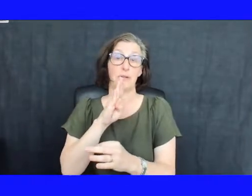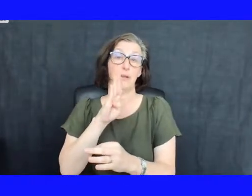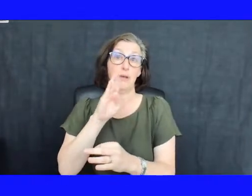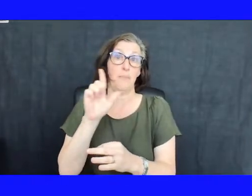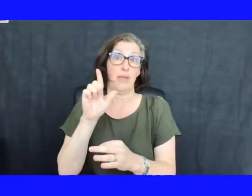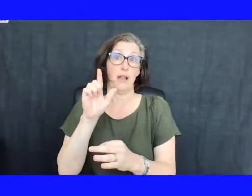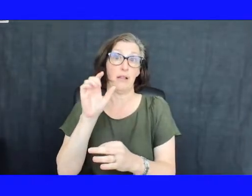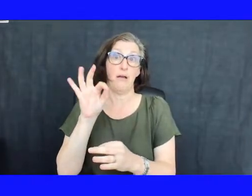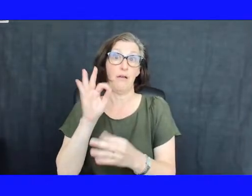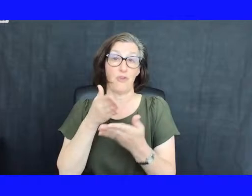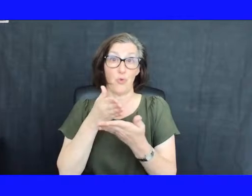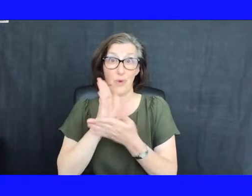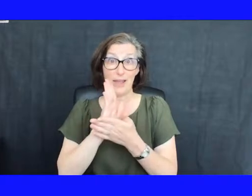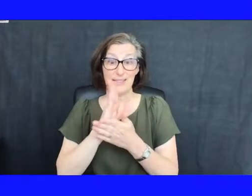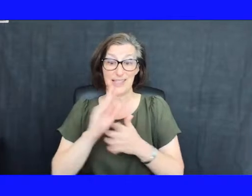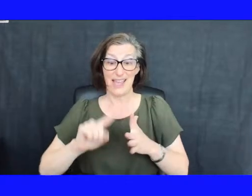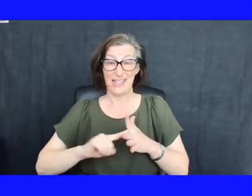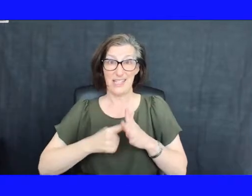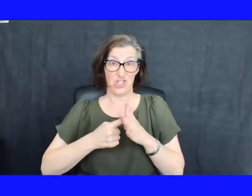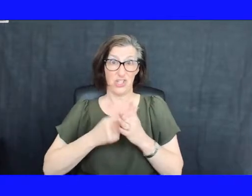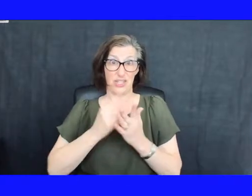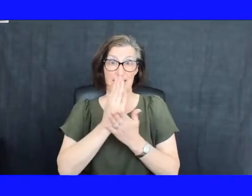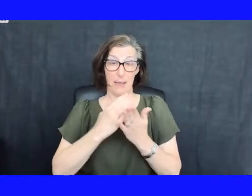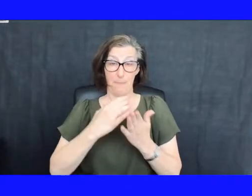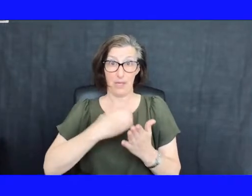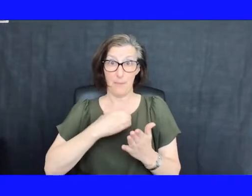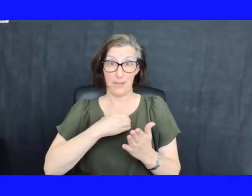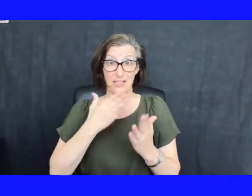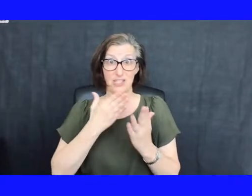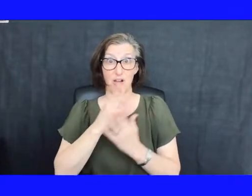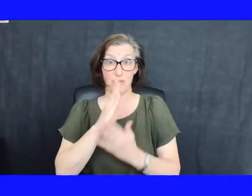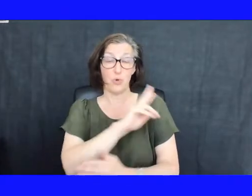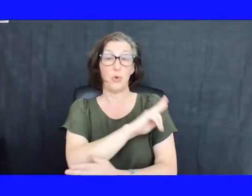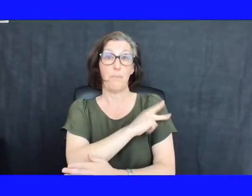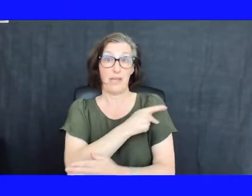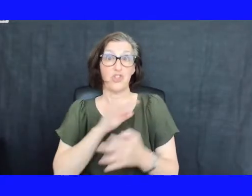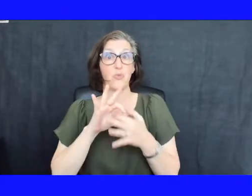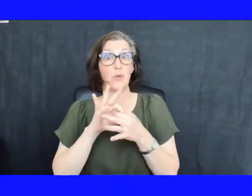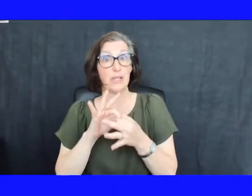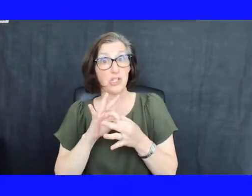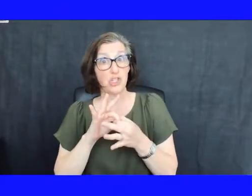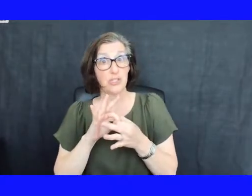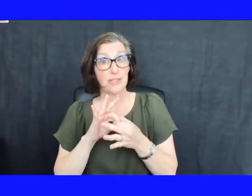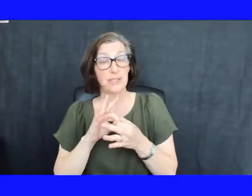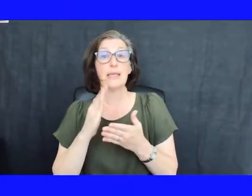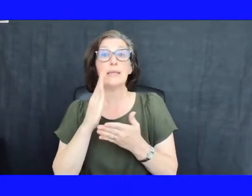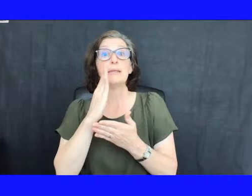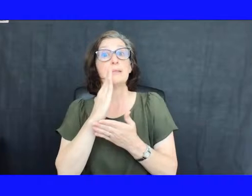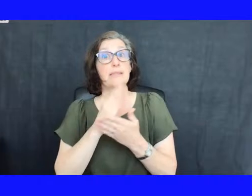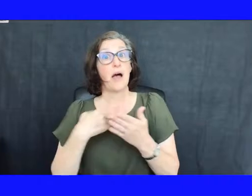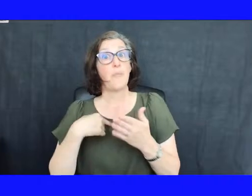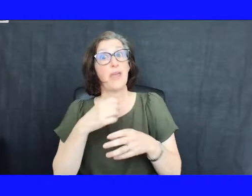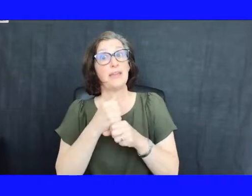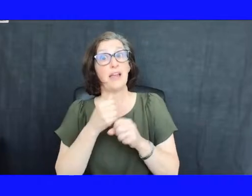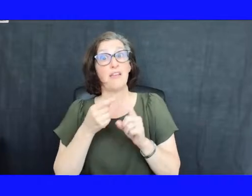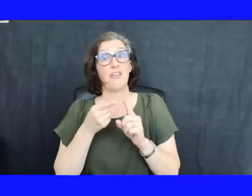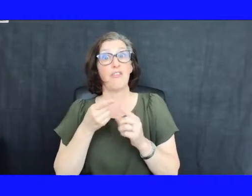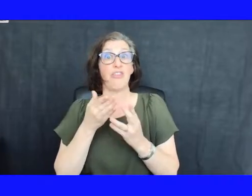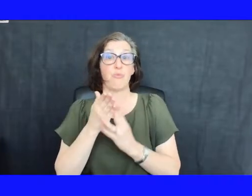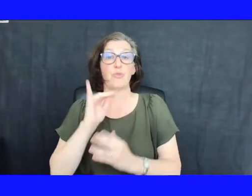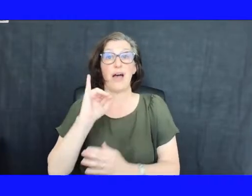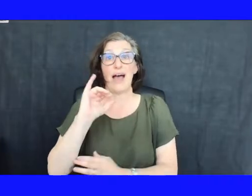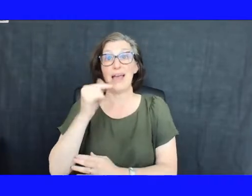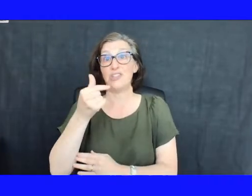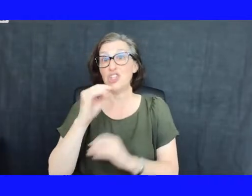that will be handled separately in a different manner. So I think we should think about how to best provide this, and